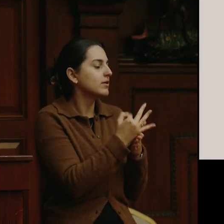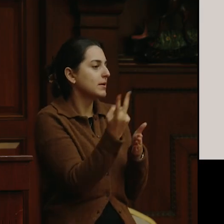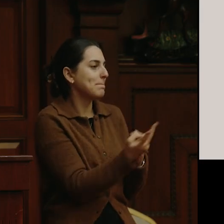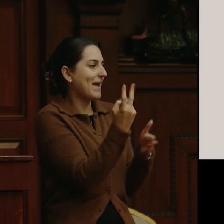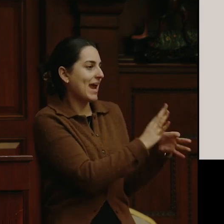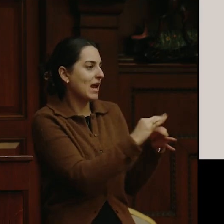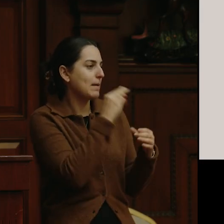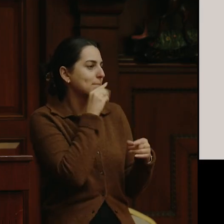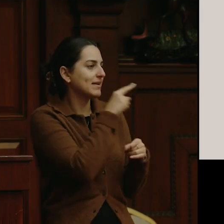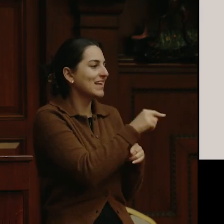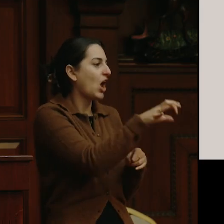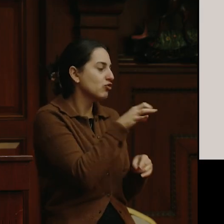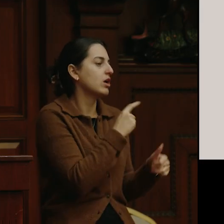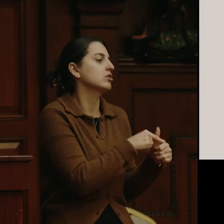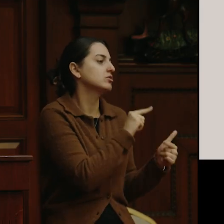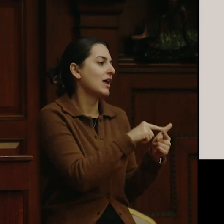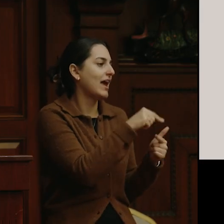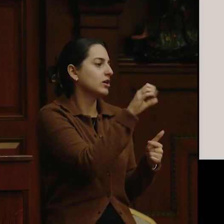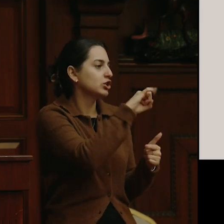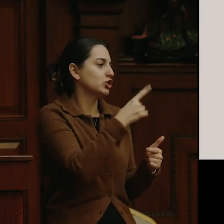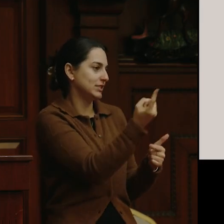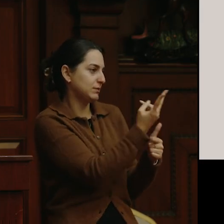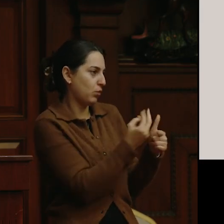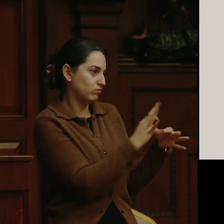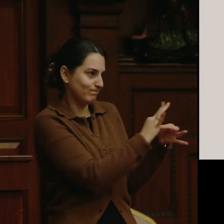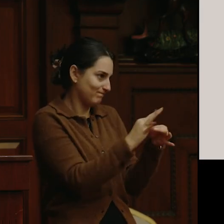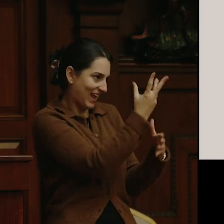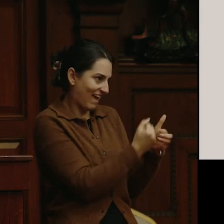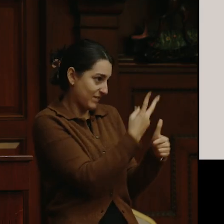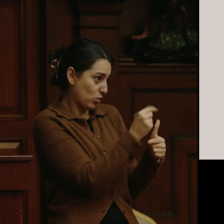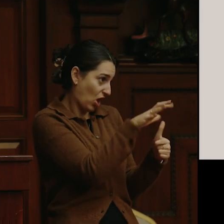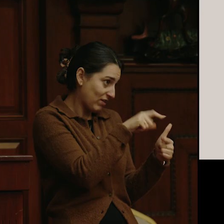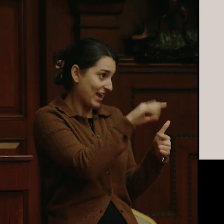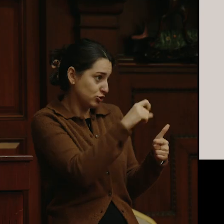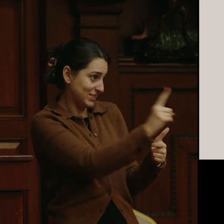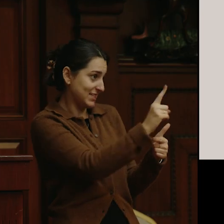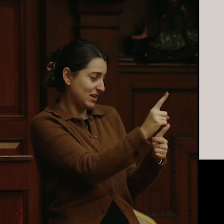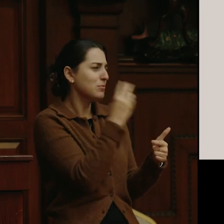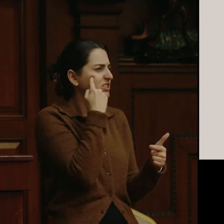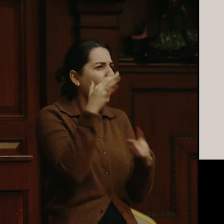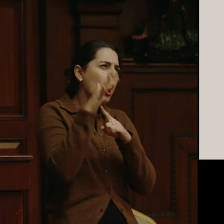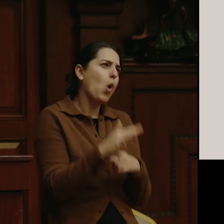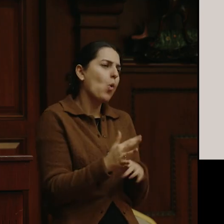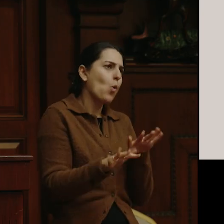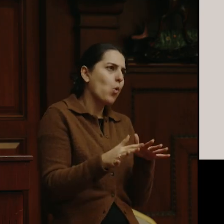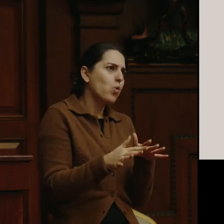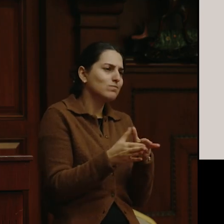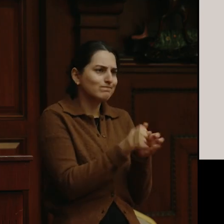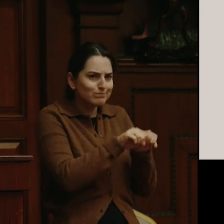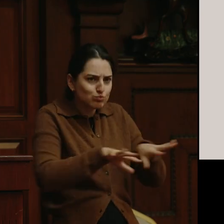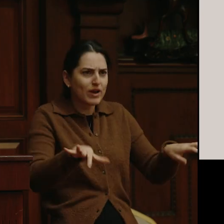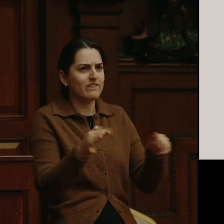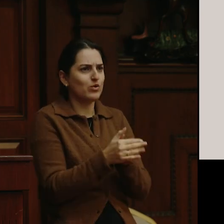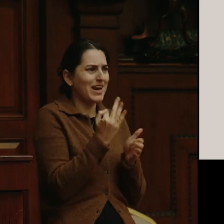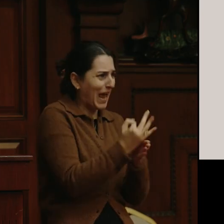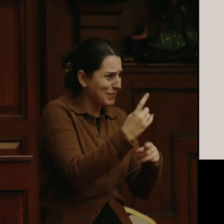pair being rheumatoid arthritis and Sjögren's disease. However, what we saw was a lot lower proportion of